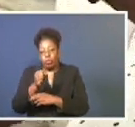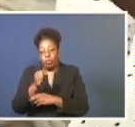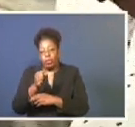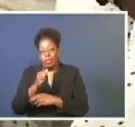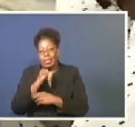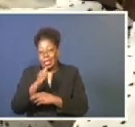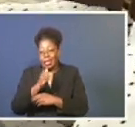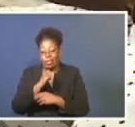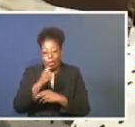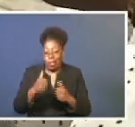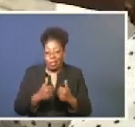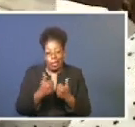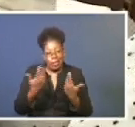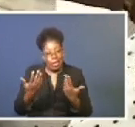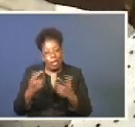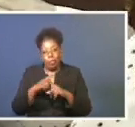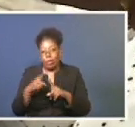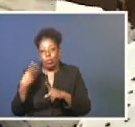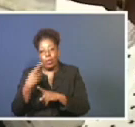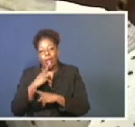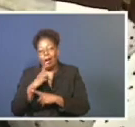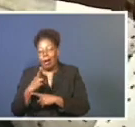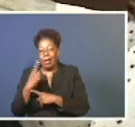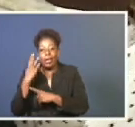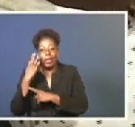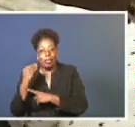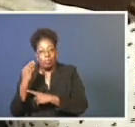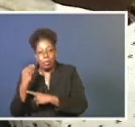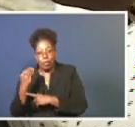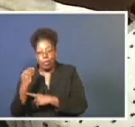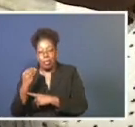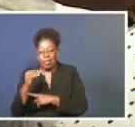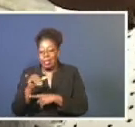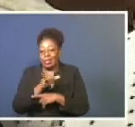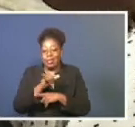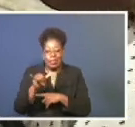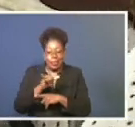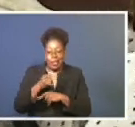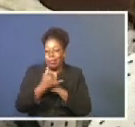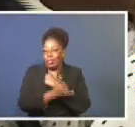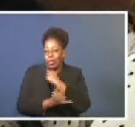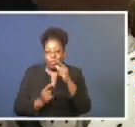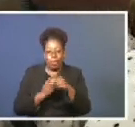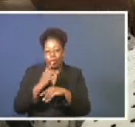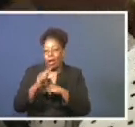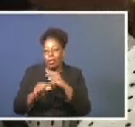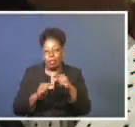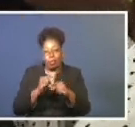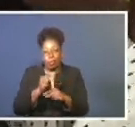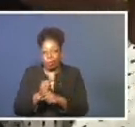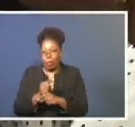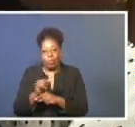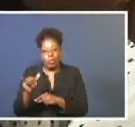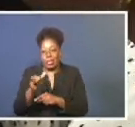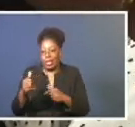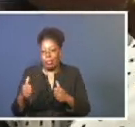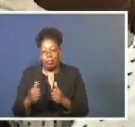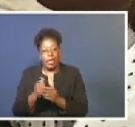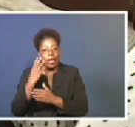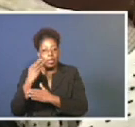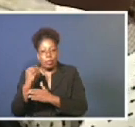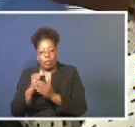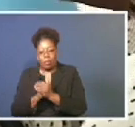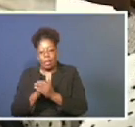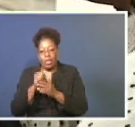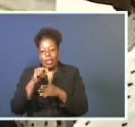And what we're experiencing, every country around the globe is experiencing these amount of cases because the